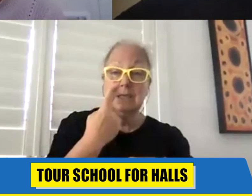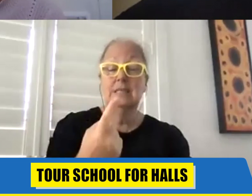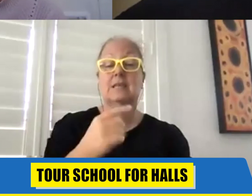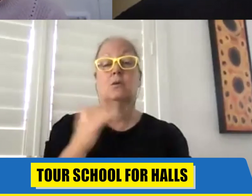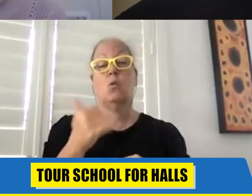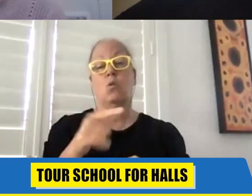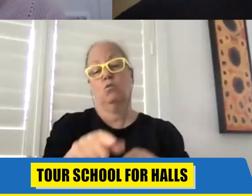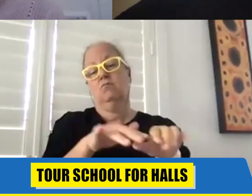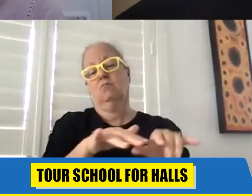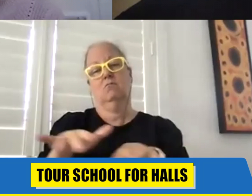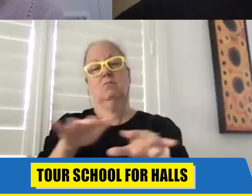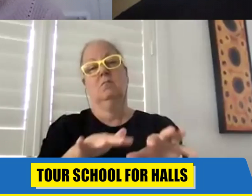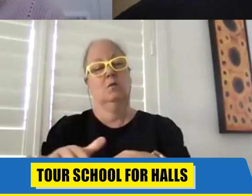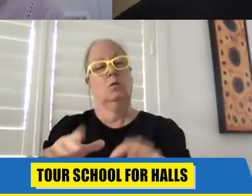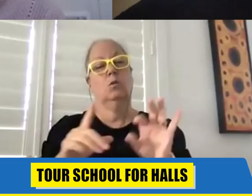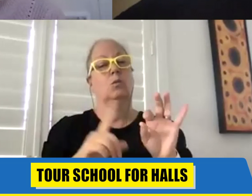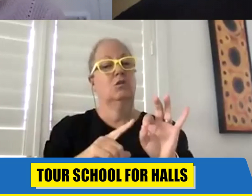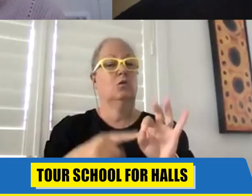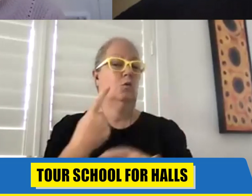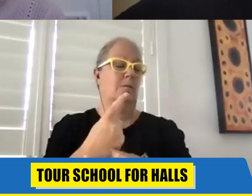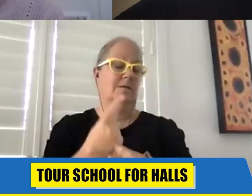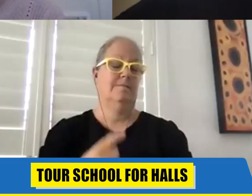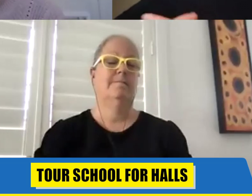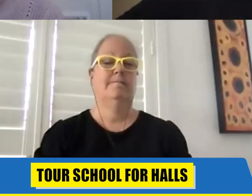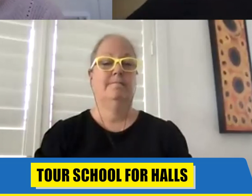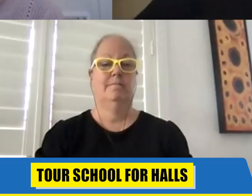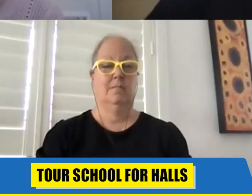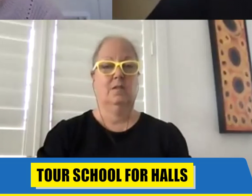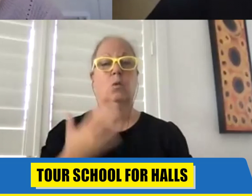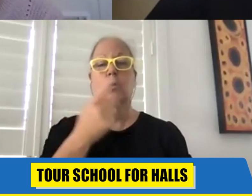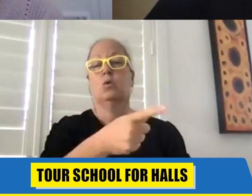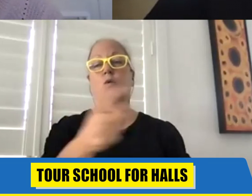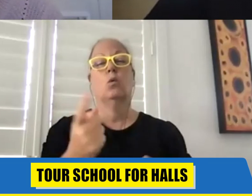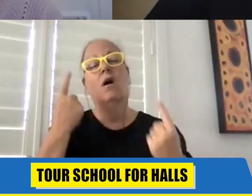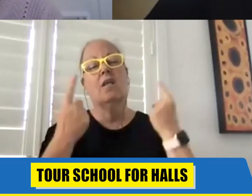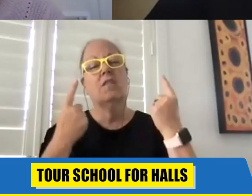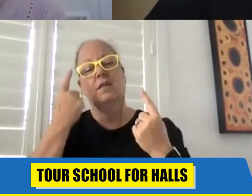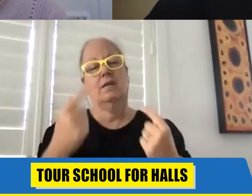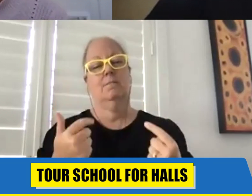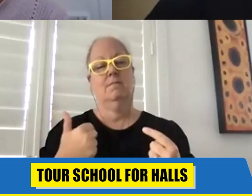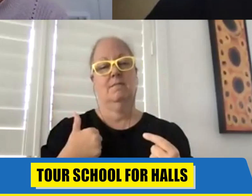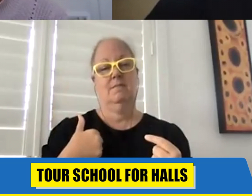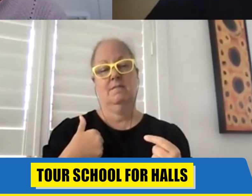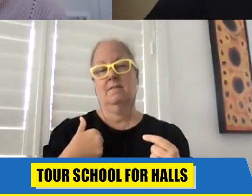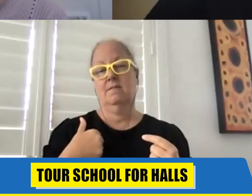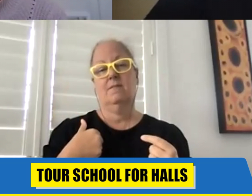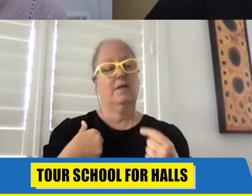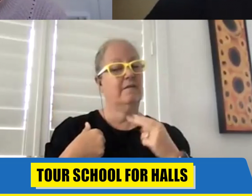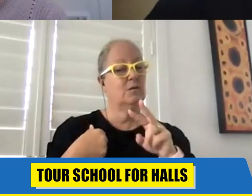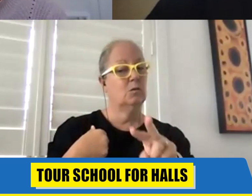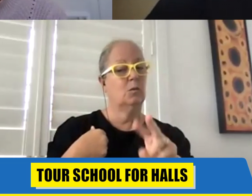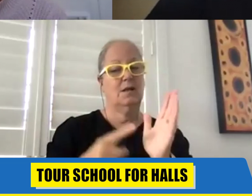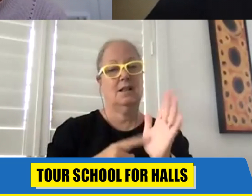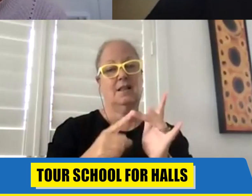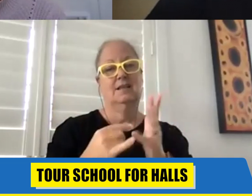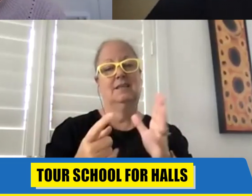chat if you don't have a microphone. While people are thinking of questions, I've just seen that Lisa's popped